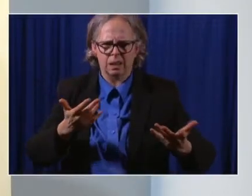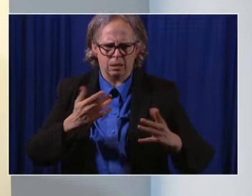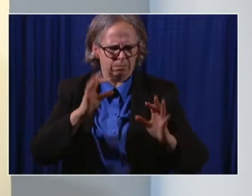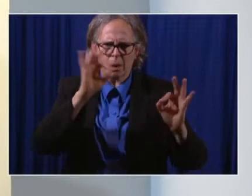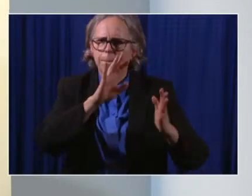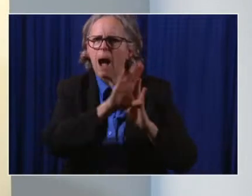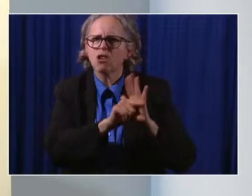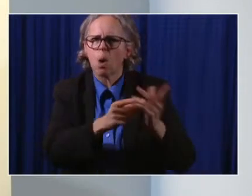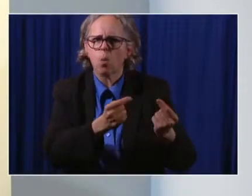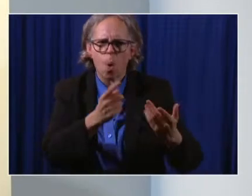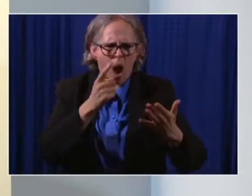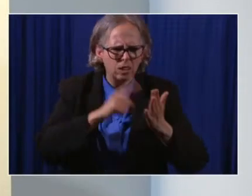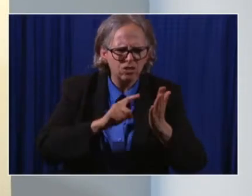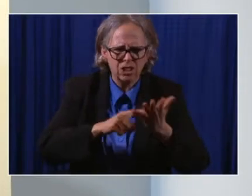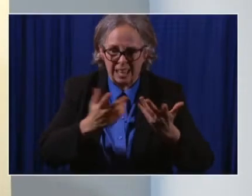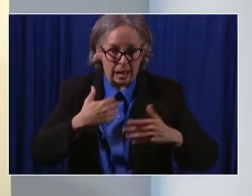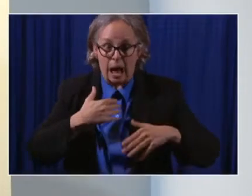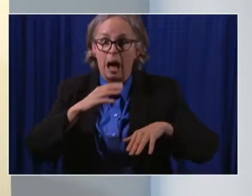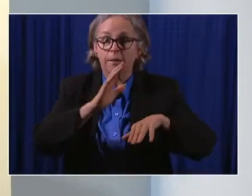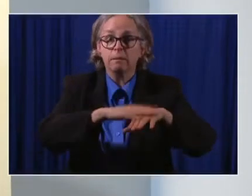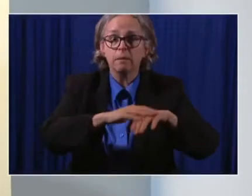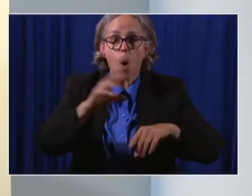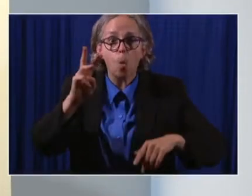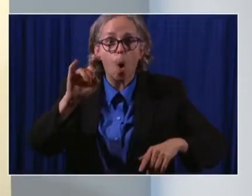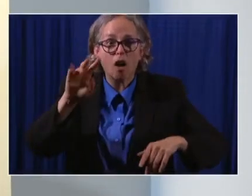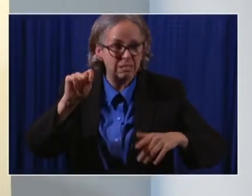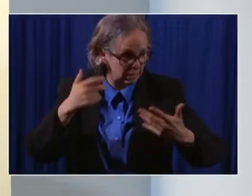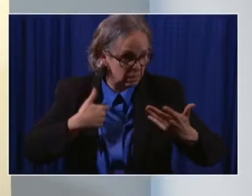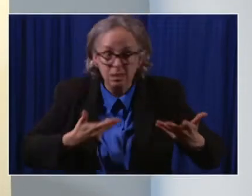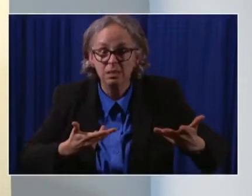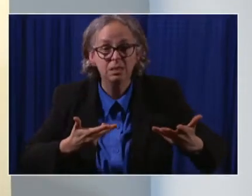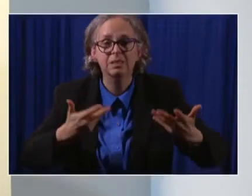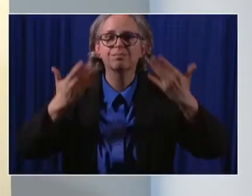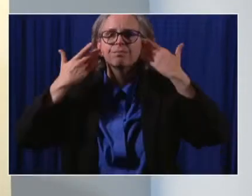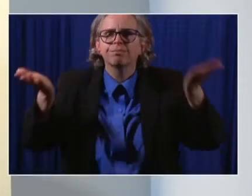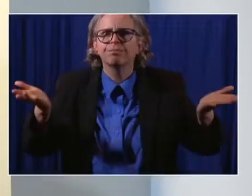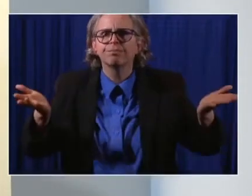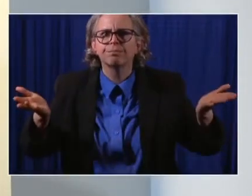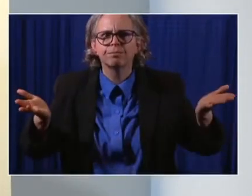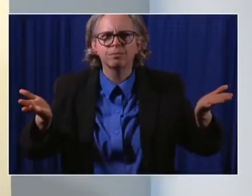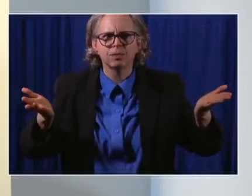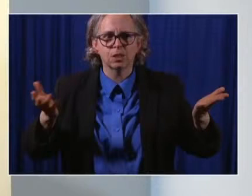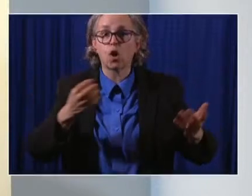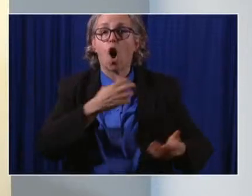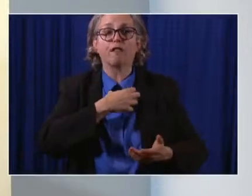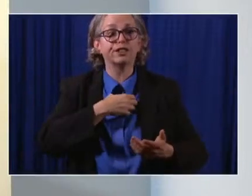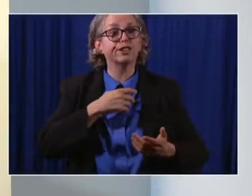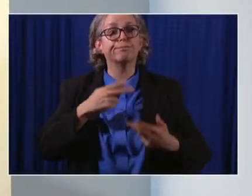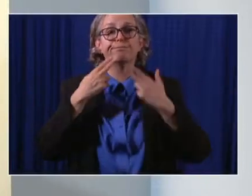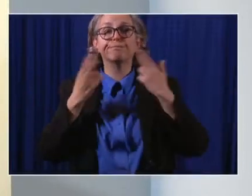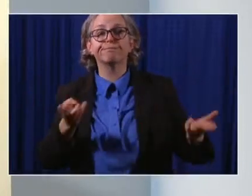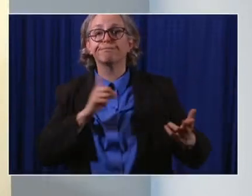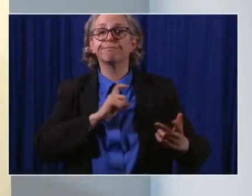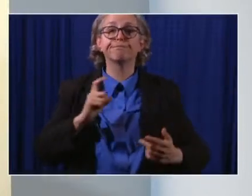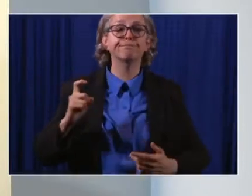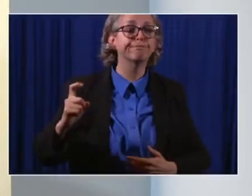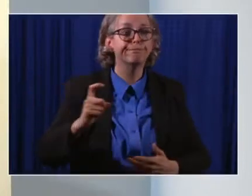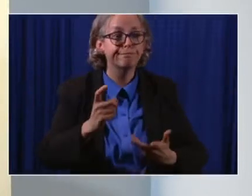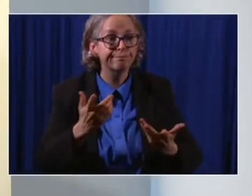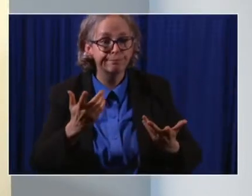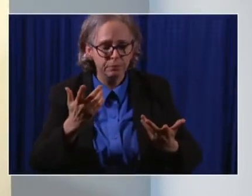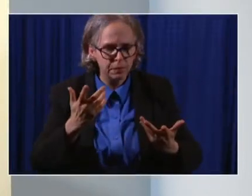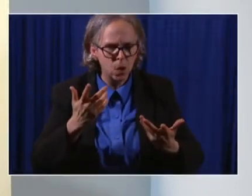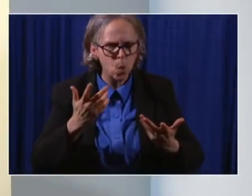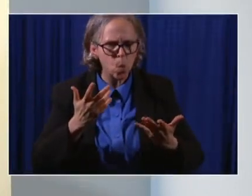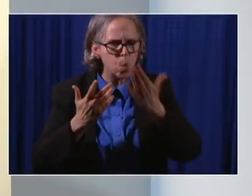out for their arrest. And an officer unknowingly goes into that situation because there are holes in